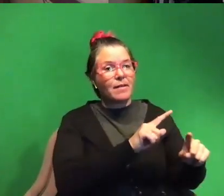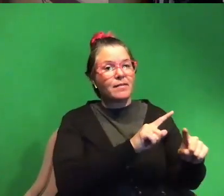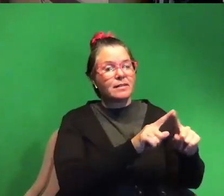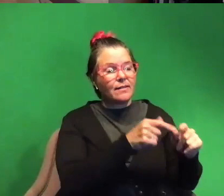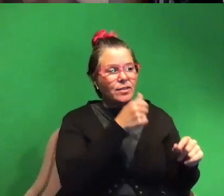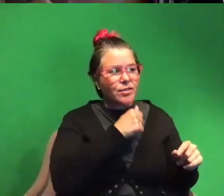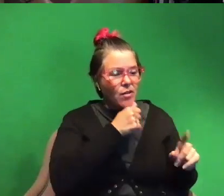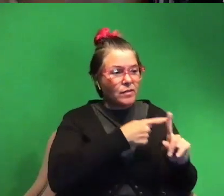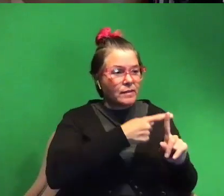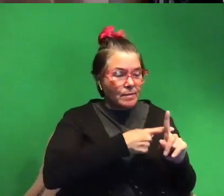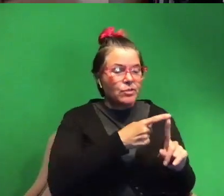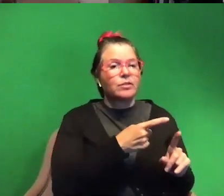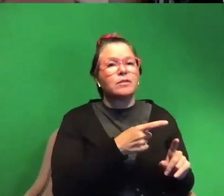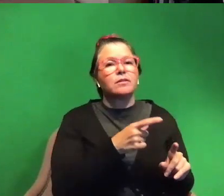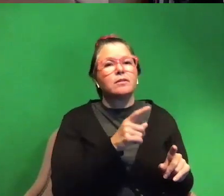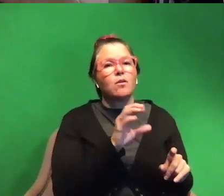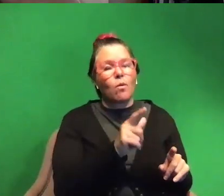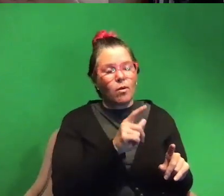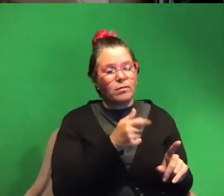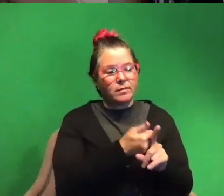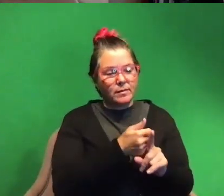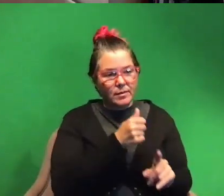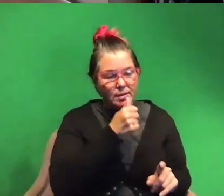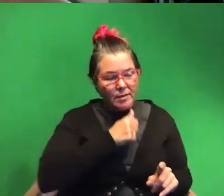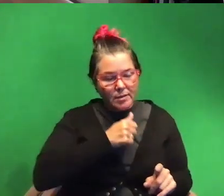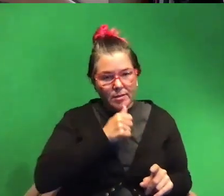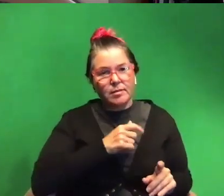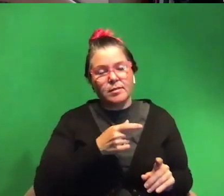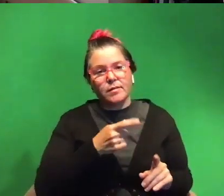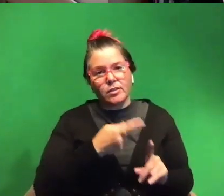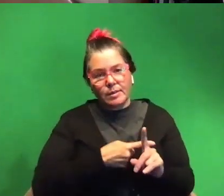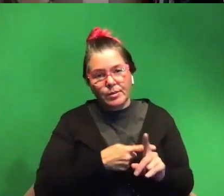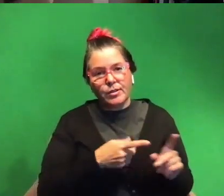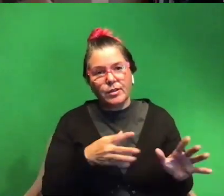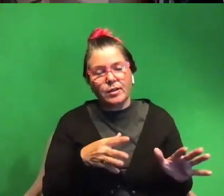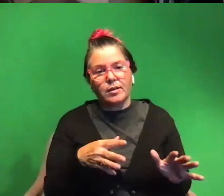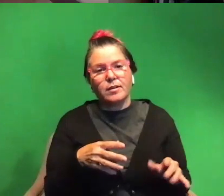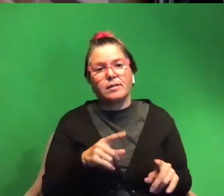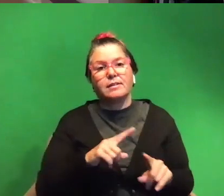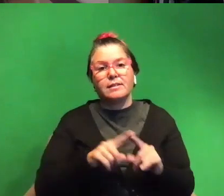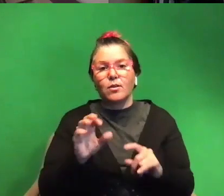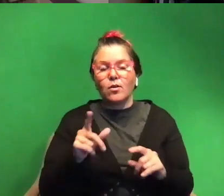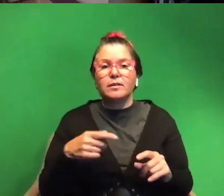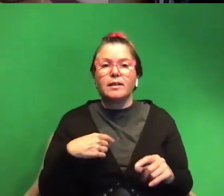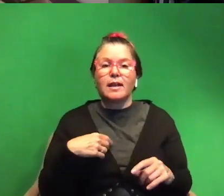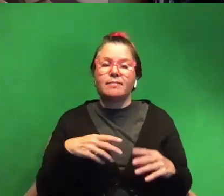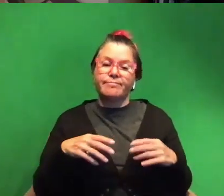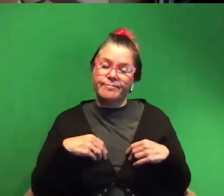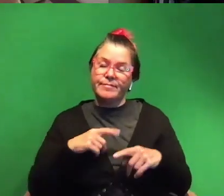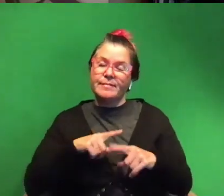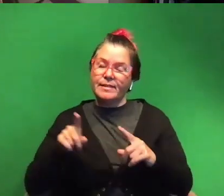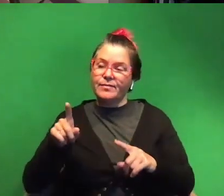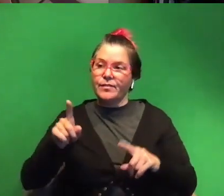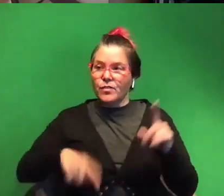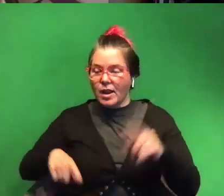to temperature. And all of the corals have a different tolerance to temperature. And different corals can take a different variety. Different